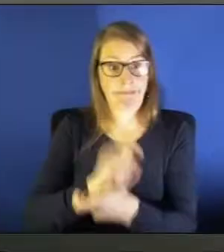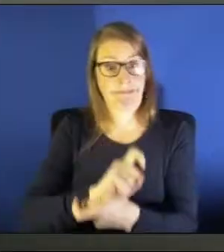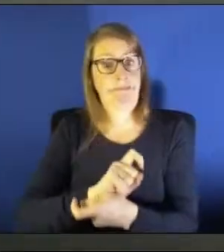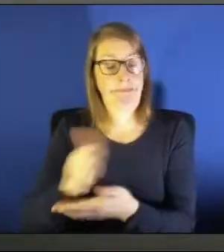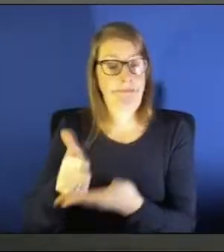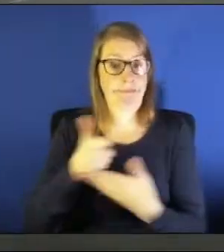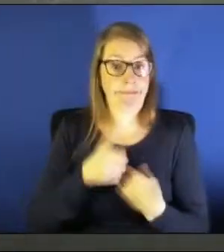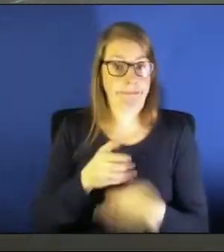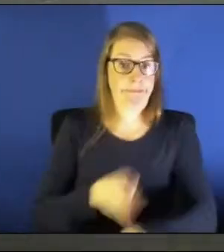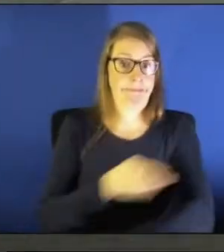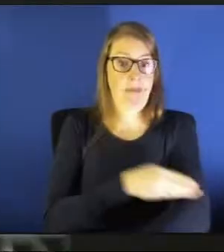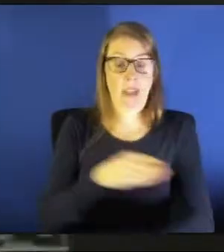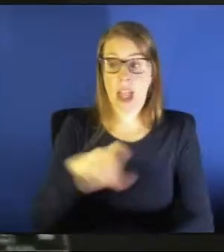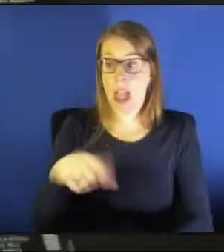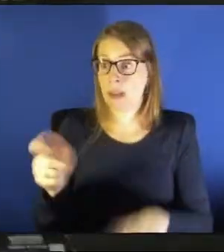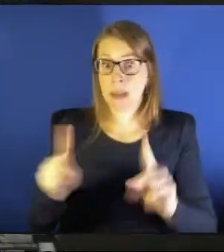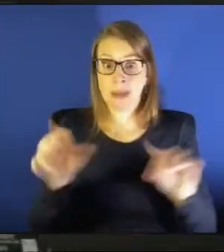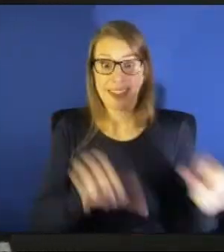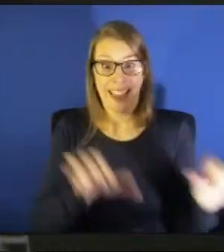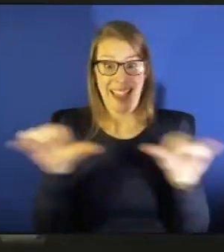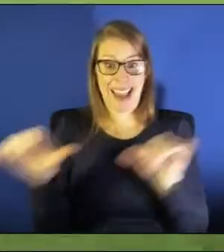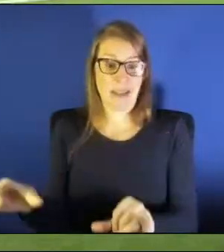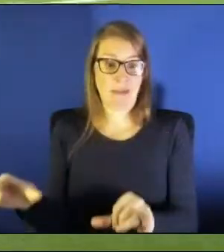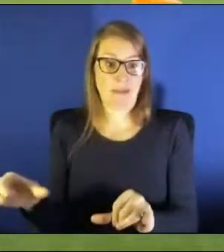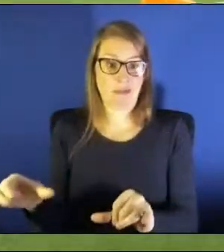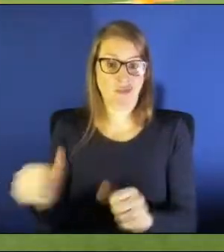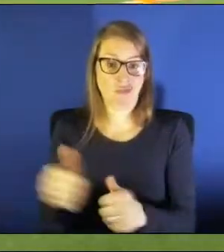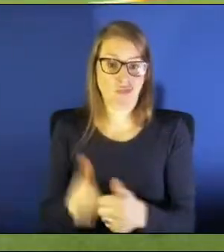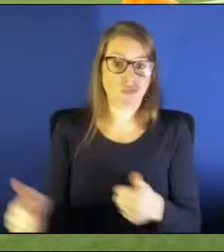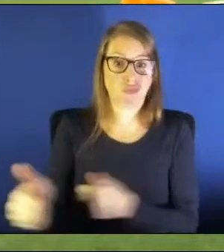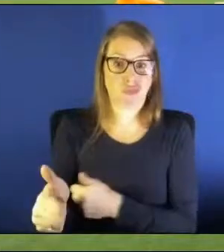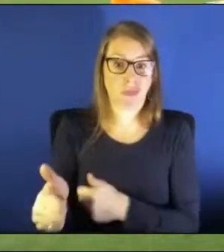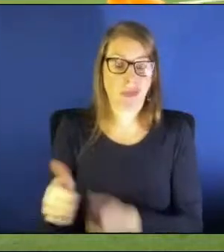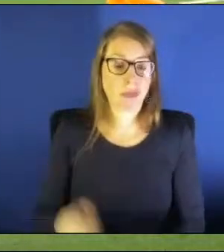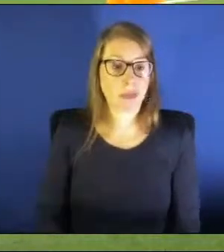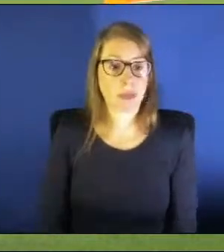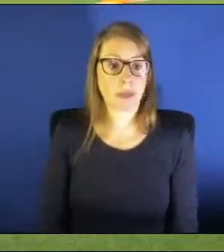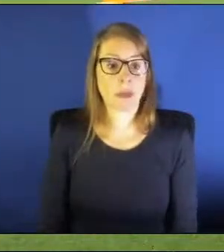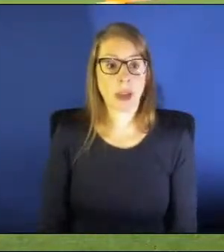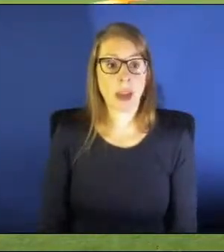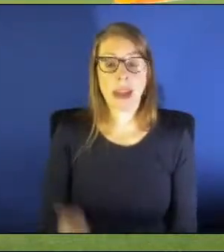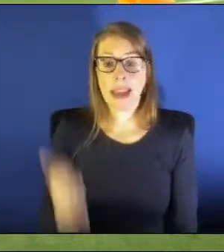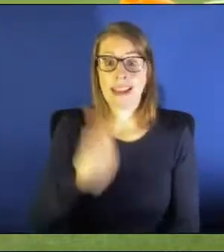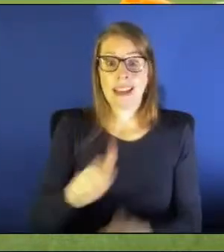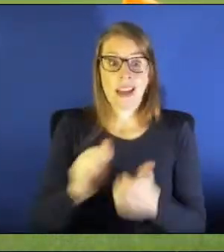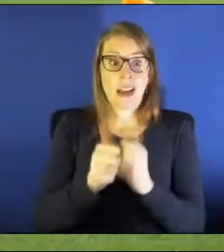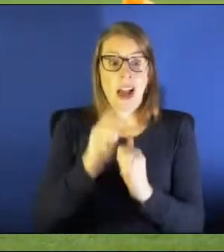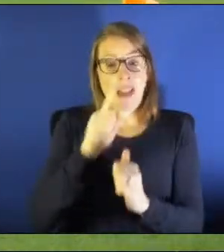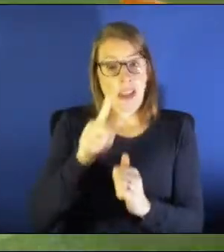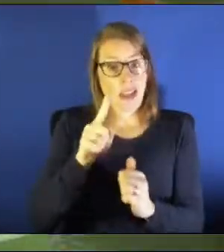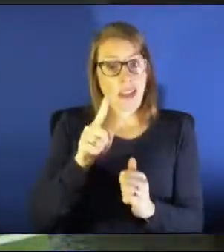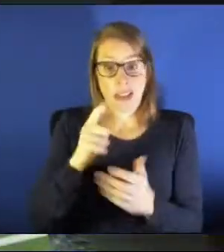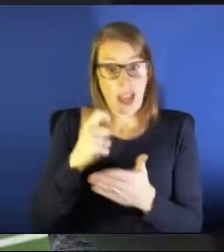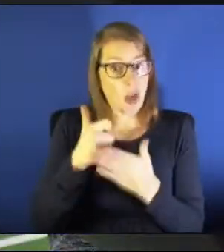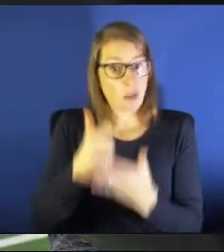and others just like him get ahead in the game. I would say if you're doing any sports, it would just really help.